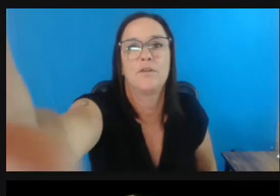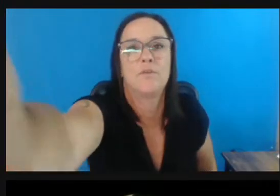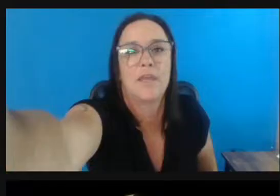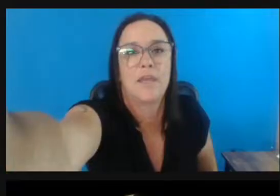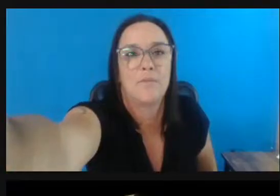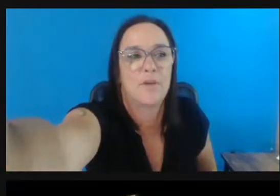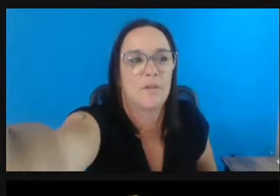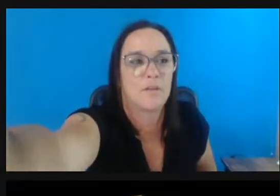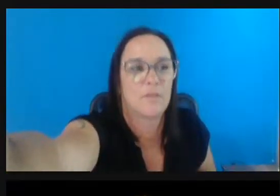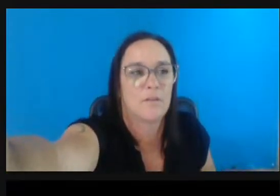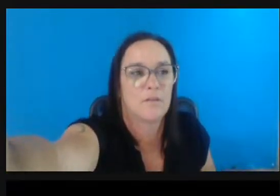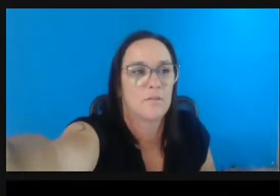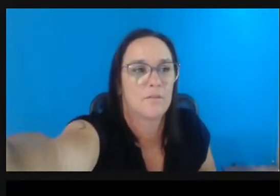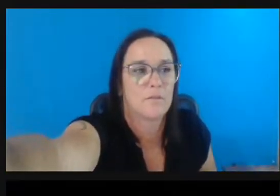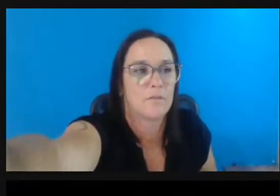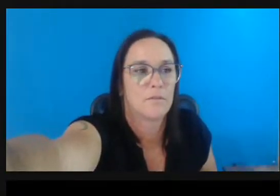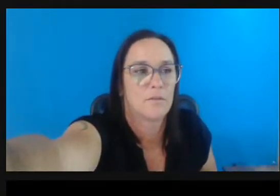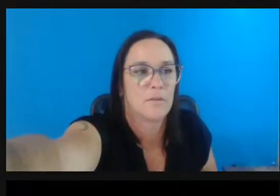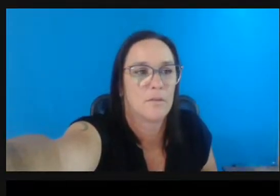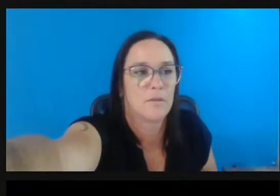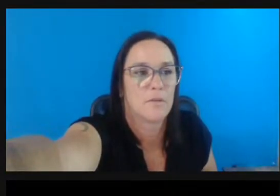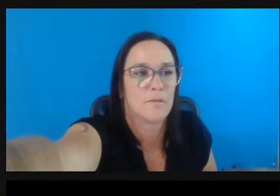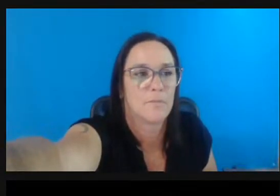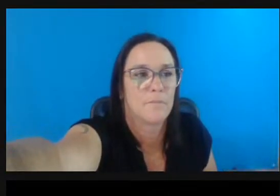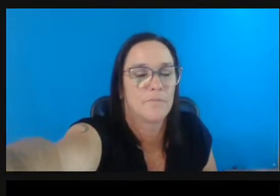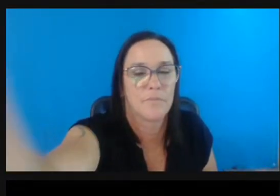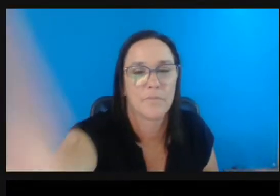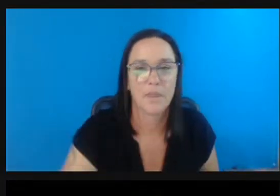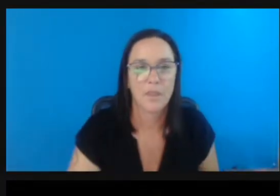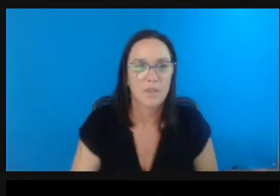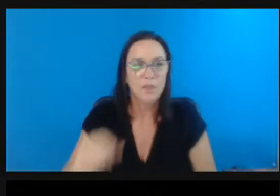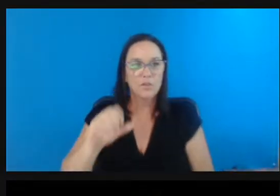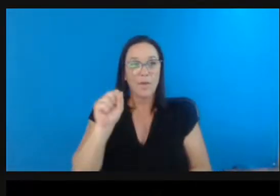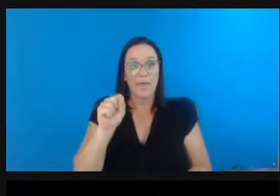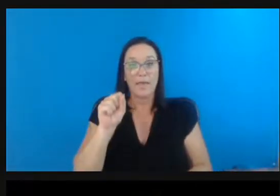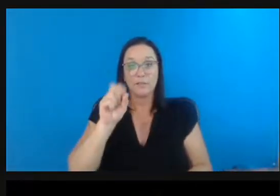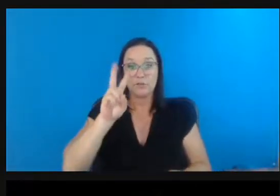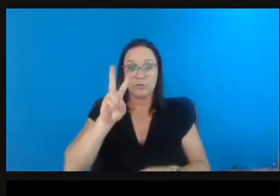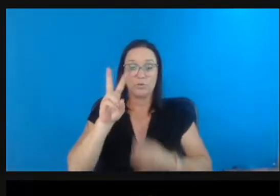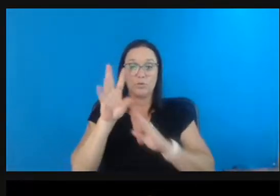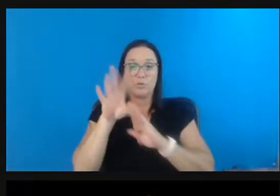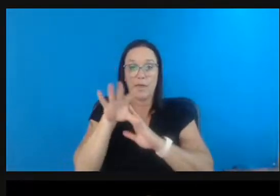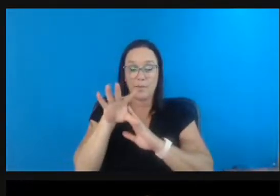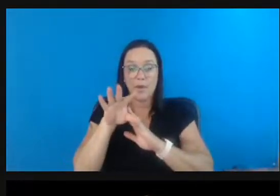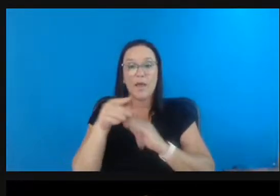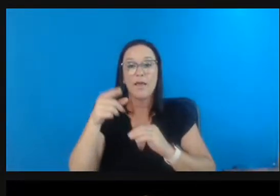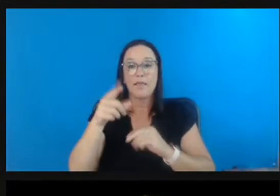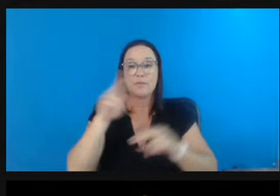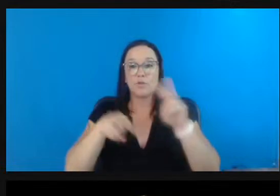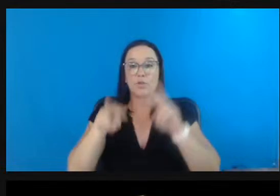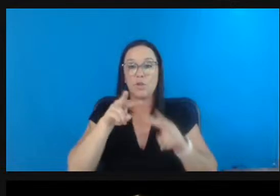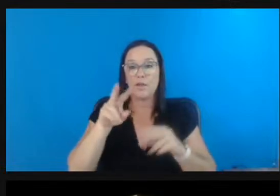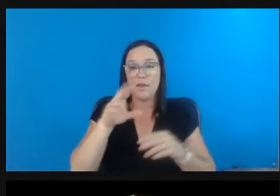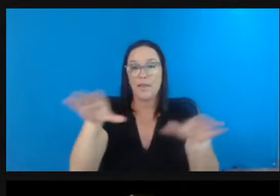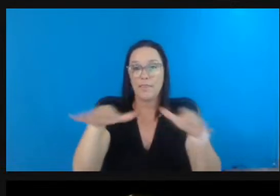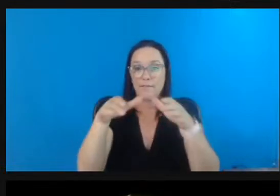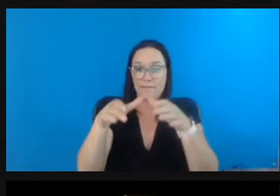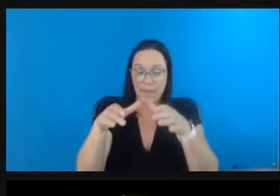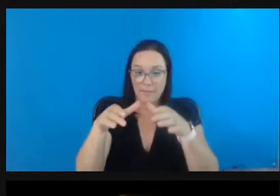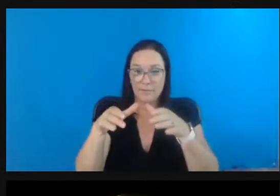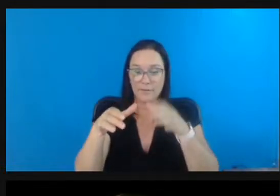That's the K2 camera. Let's look also at the S2 camera. This is the one looking at the vent directly. I cut out the